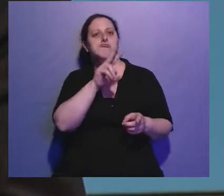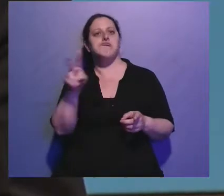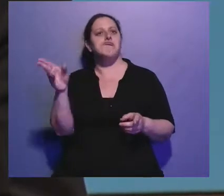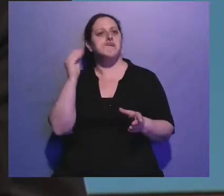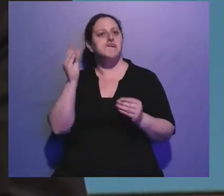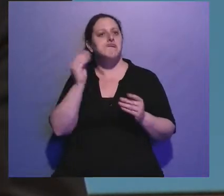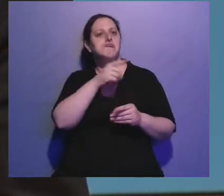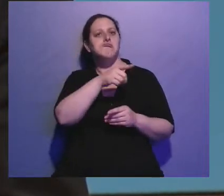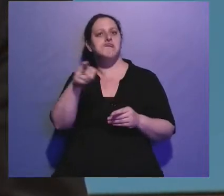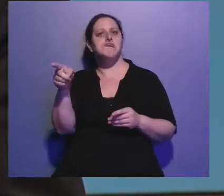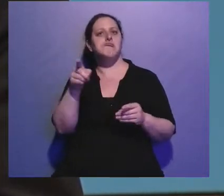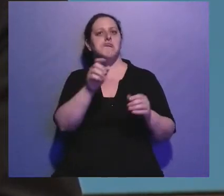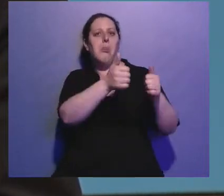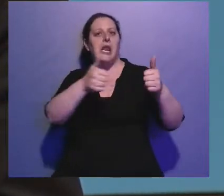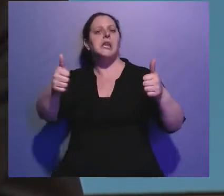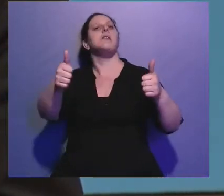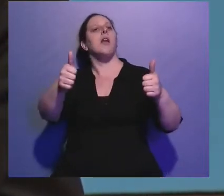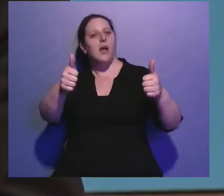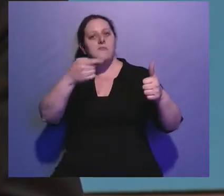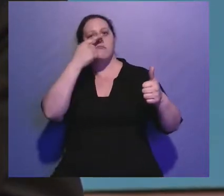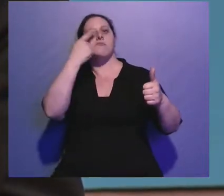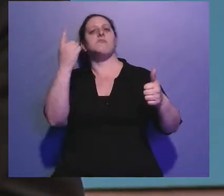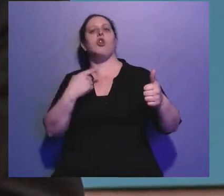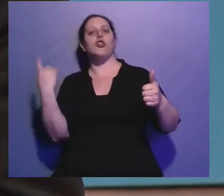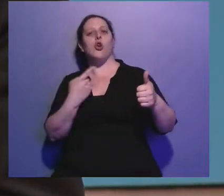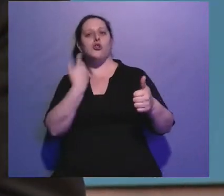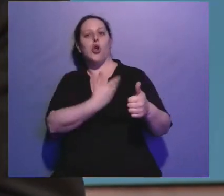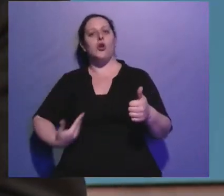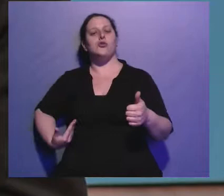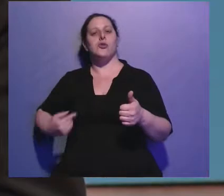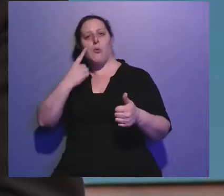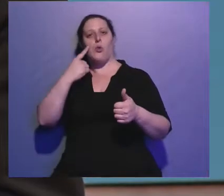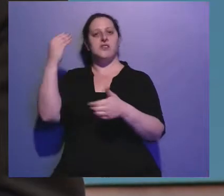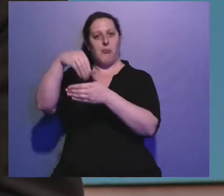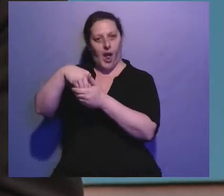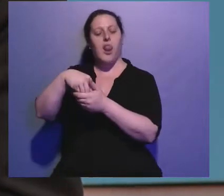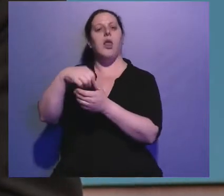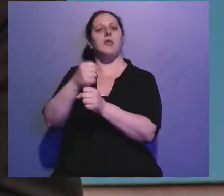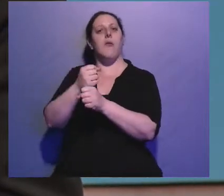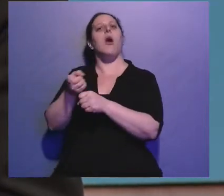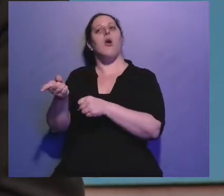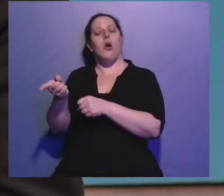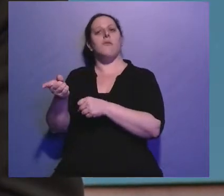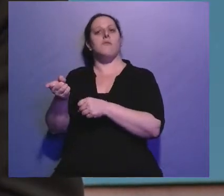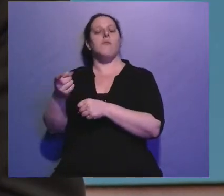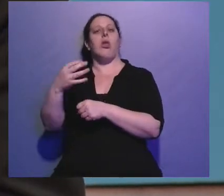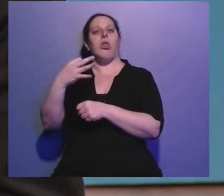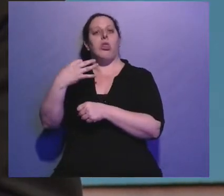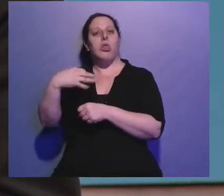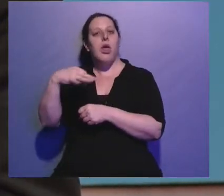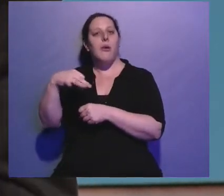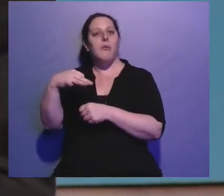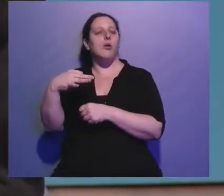let me comment on the involvement on the part of the city